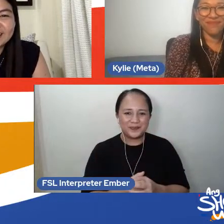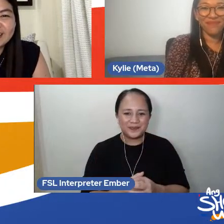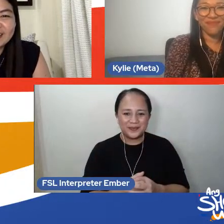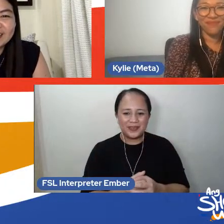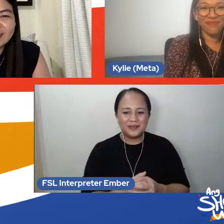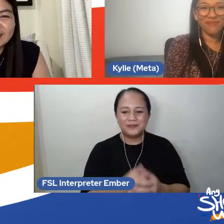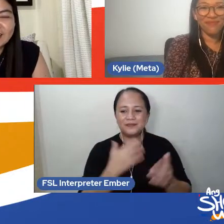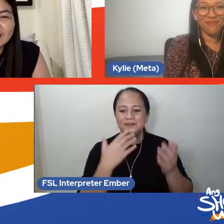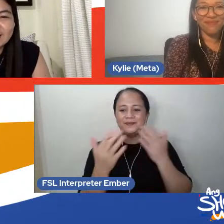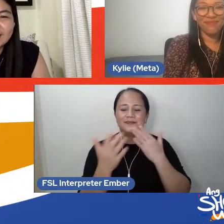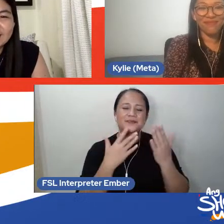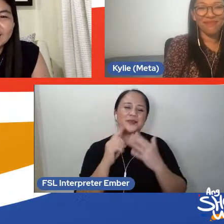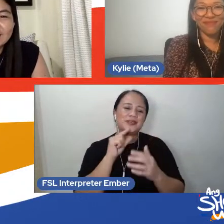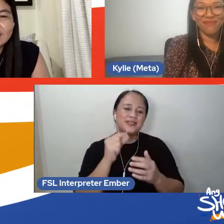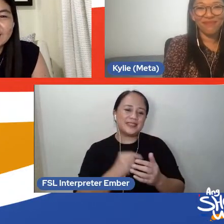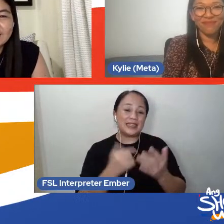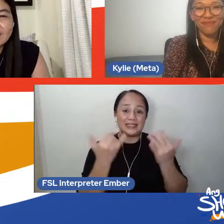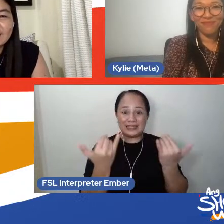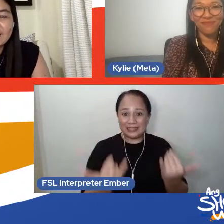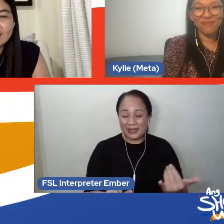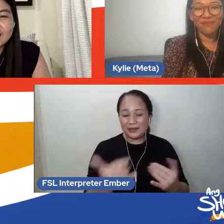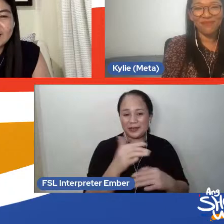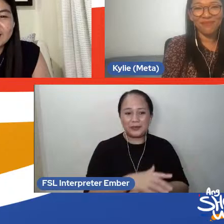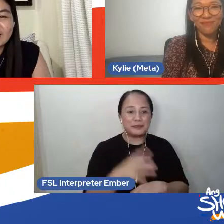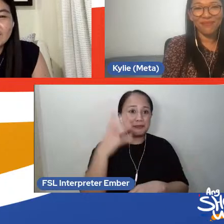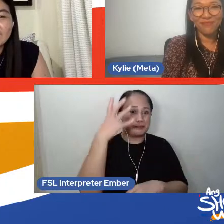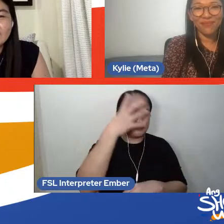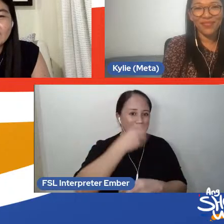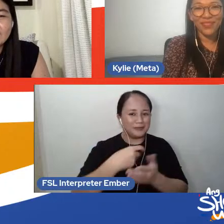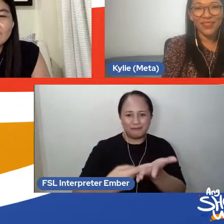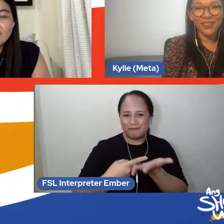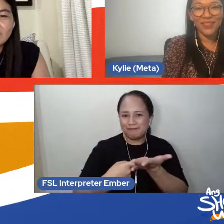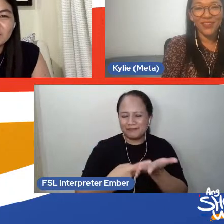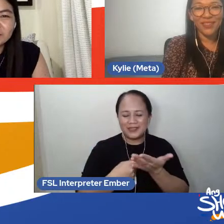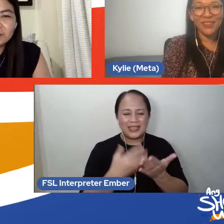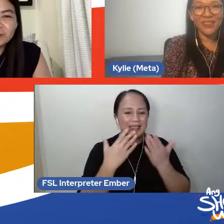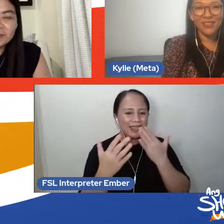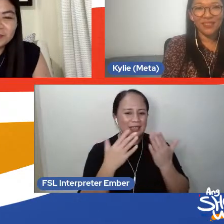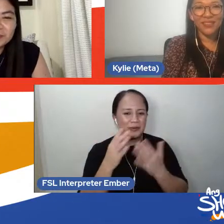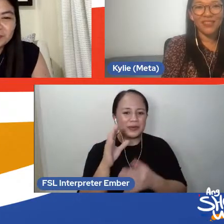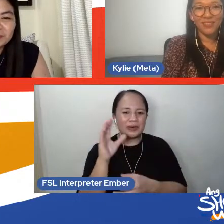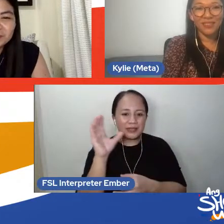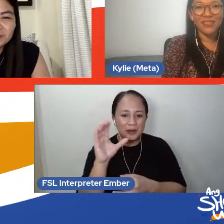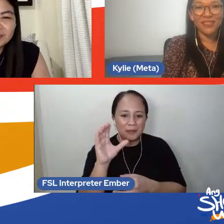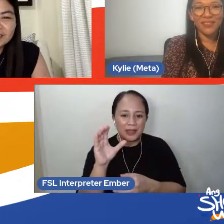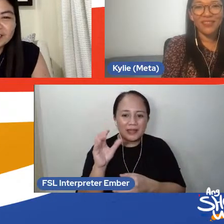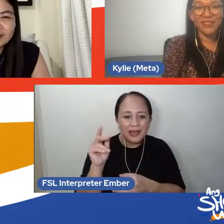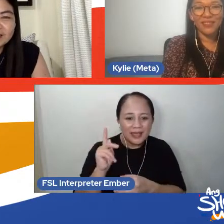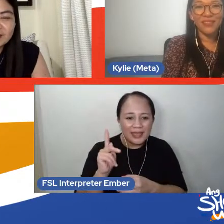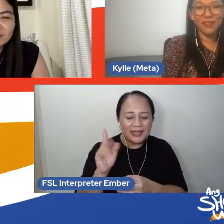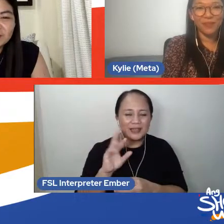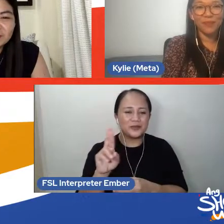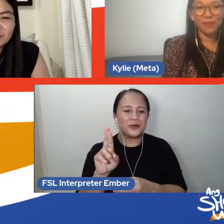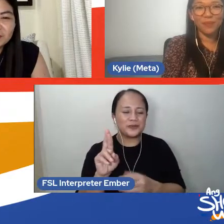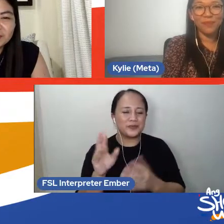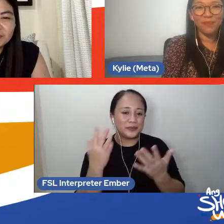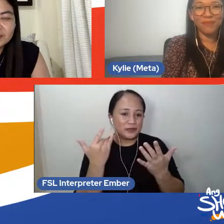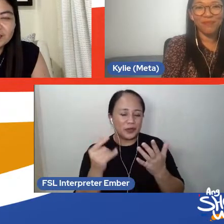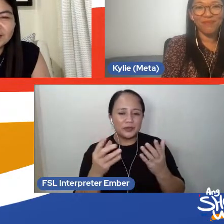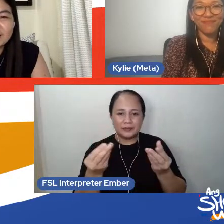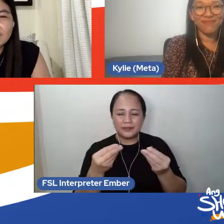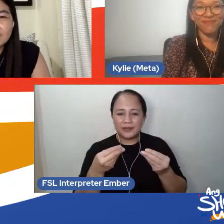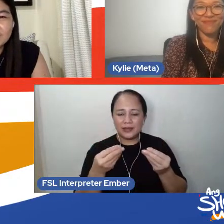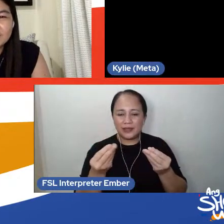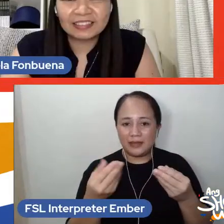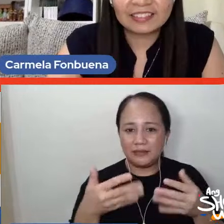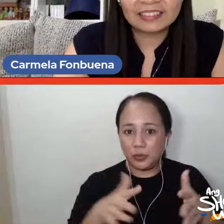you so much to our guest tonight. Ayan, napakaganda po ng mga usapan natin. Thank you, Carmela. Thank you, Kylie. And thank you, Roy, again for gracing our